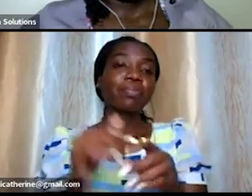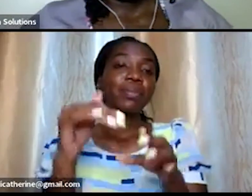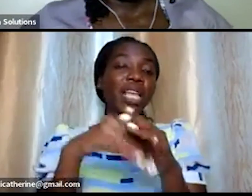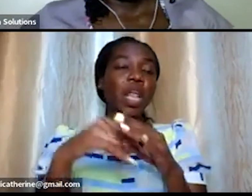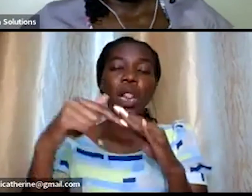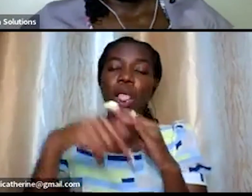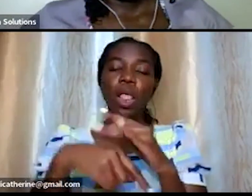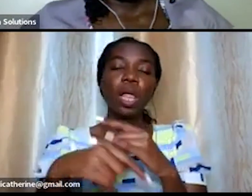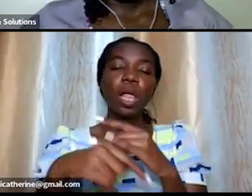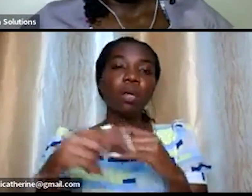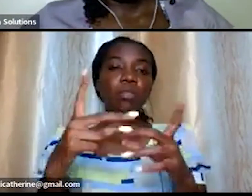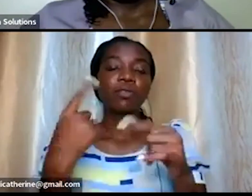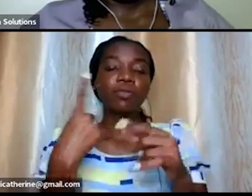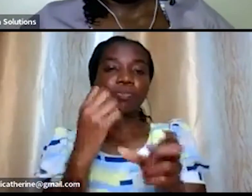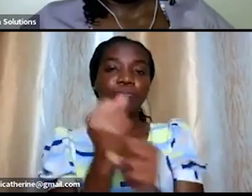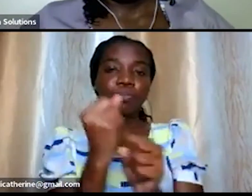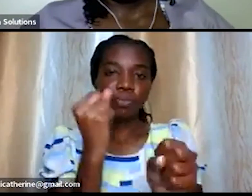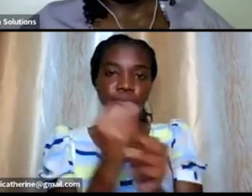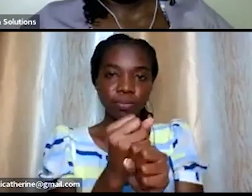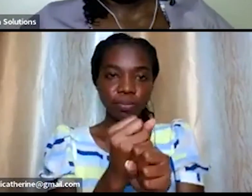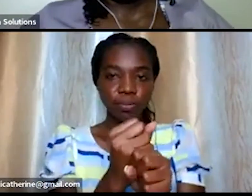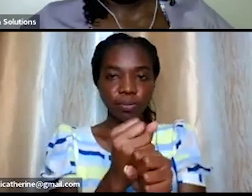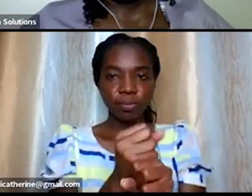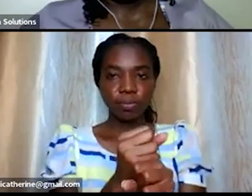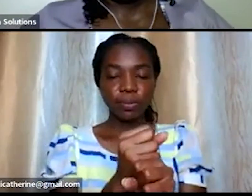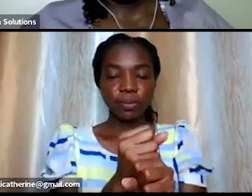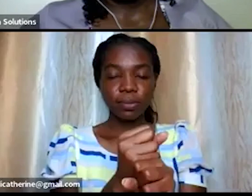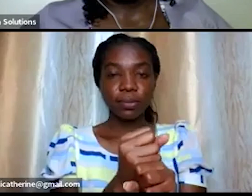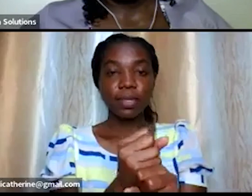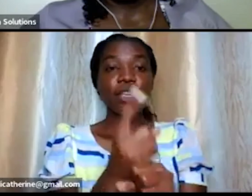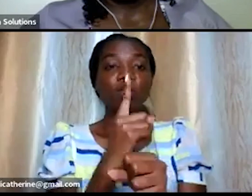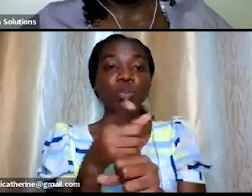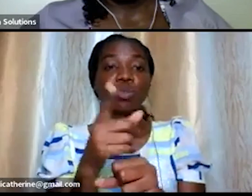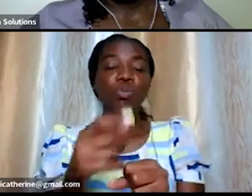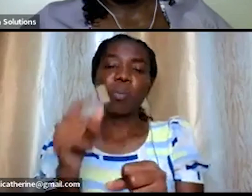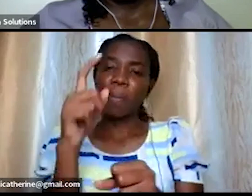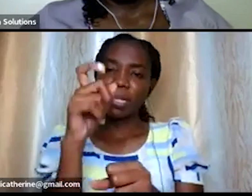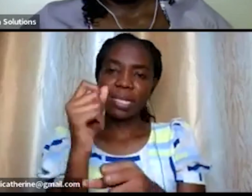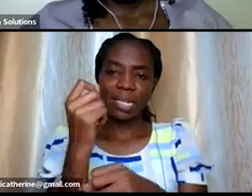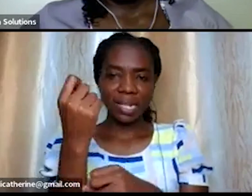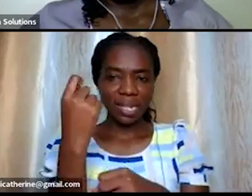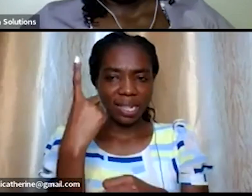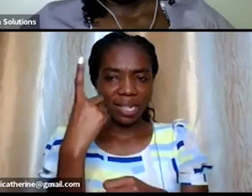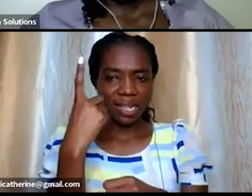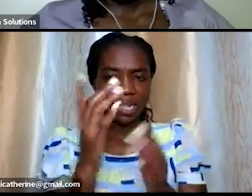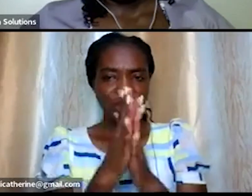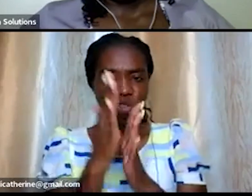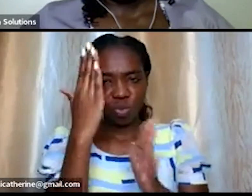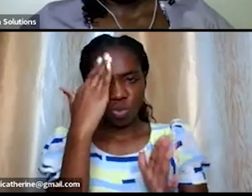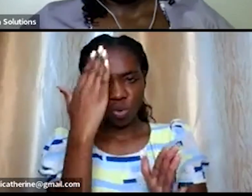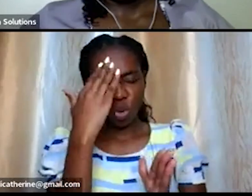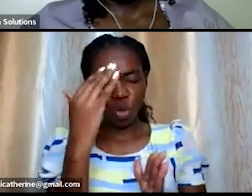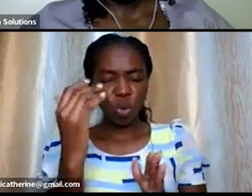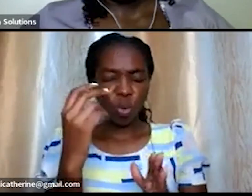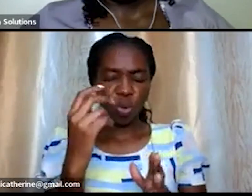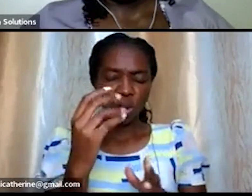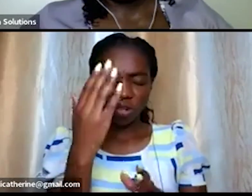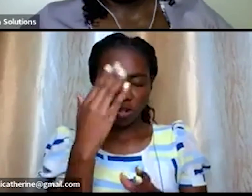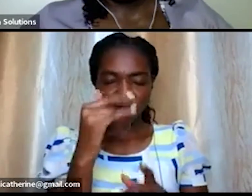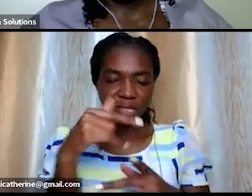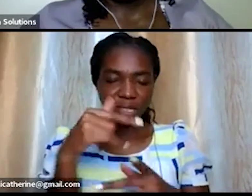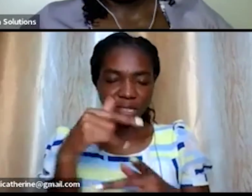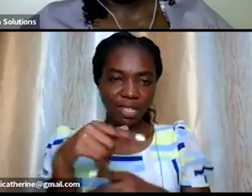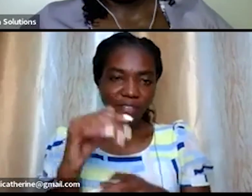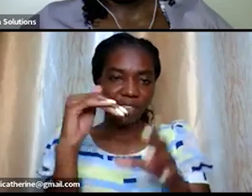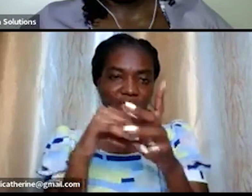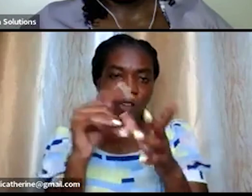part of the performance curve, the bell curve. So you've got to realize, you've got to clue yourself into what truly